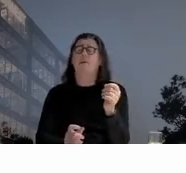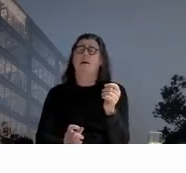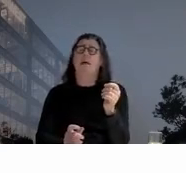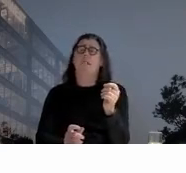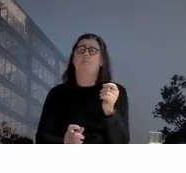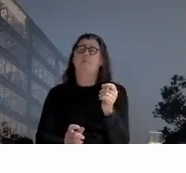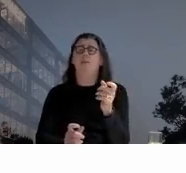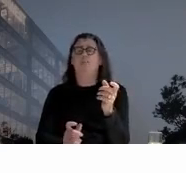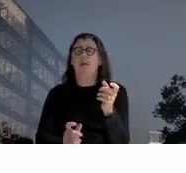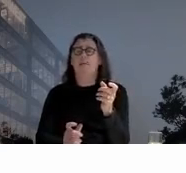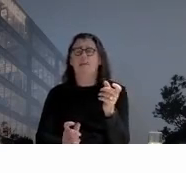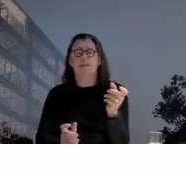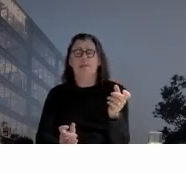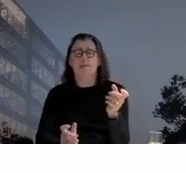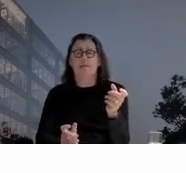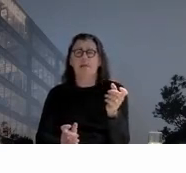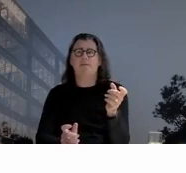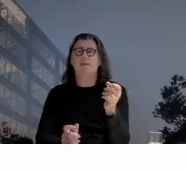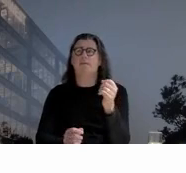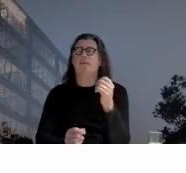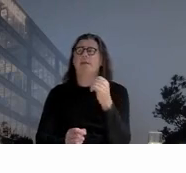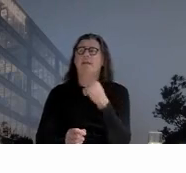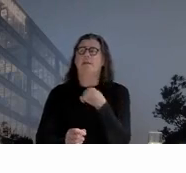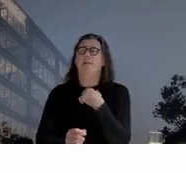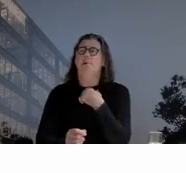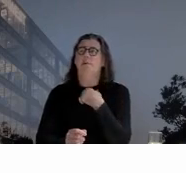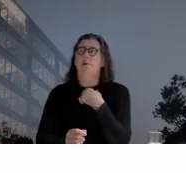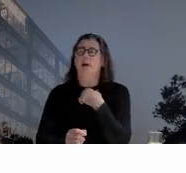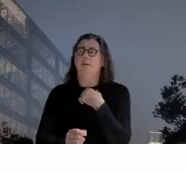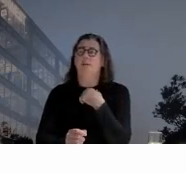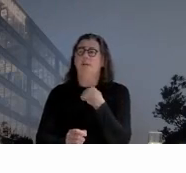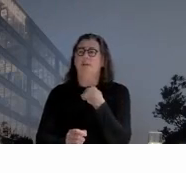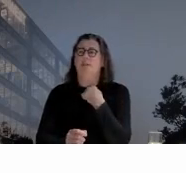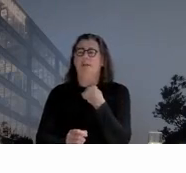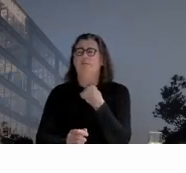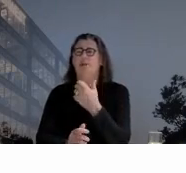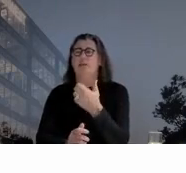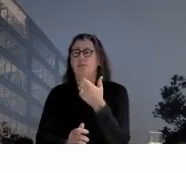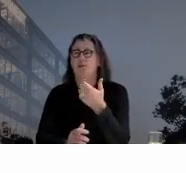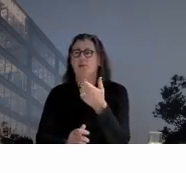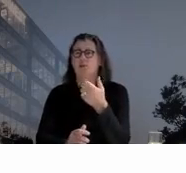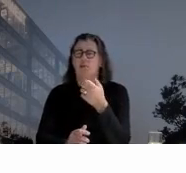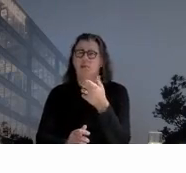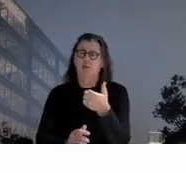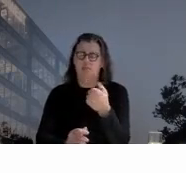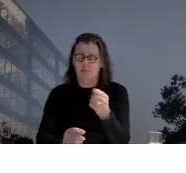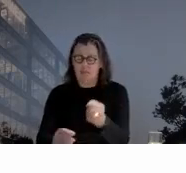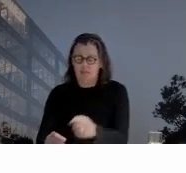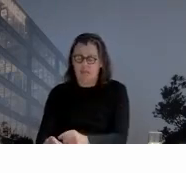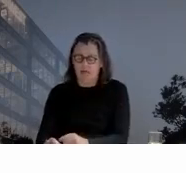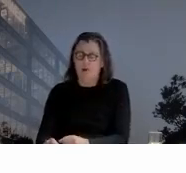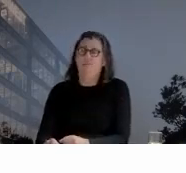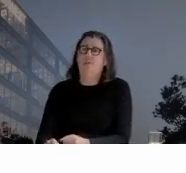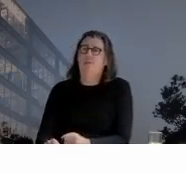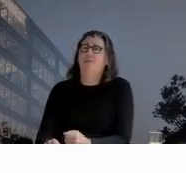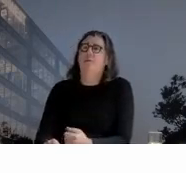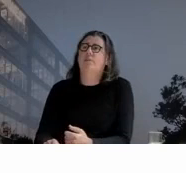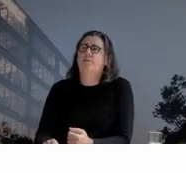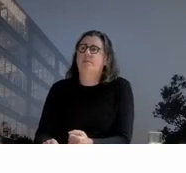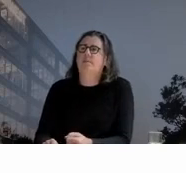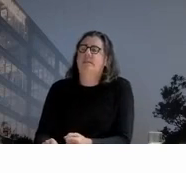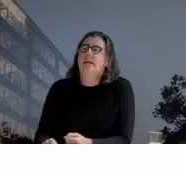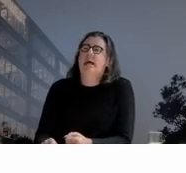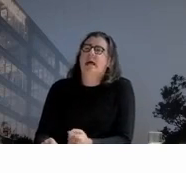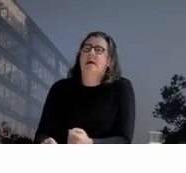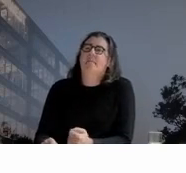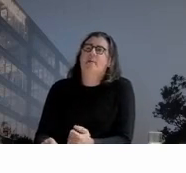all, we could make significant savings in the embodied carbon of the building. And that really talks to efficiency and where we do and don't